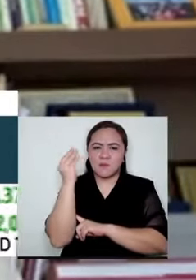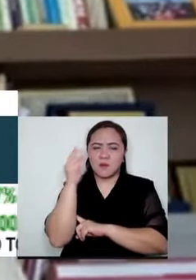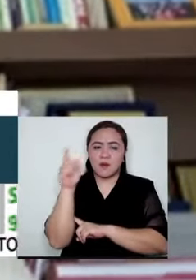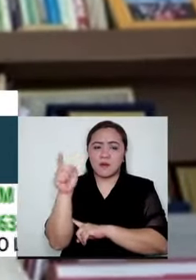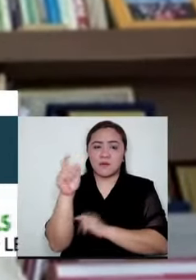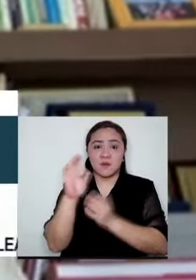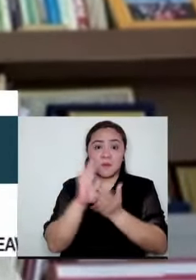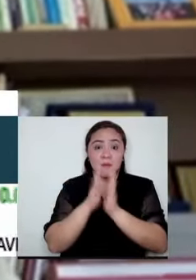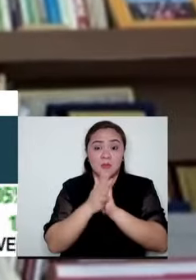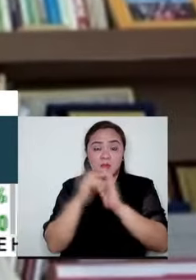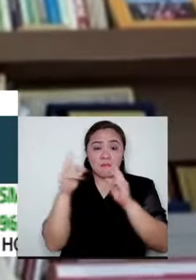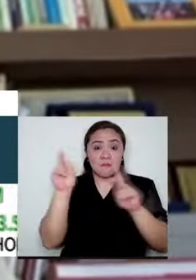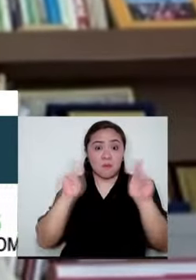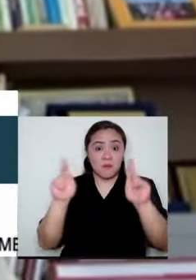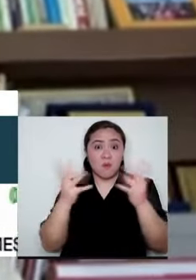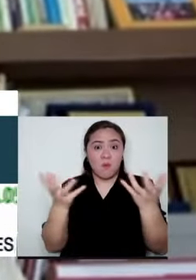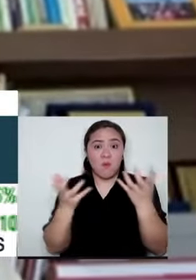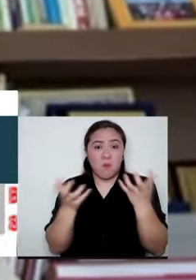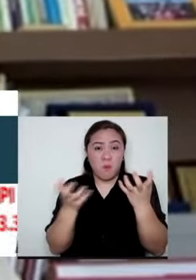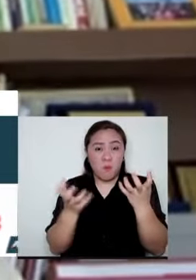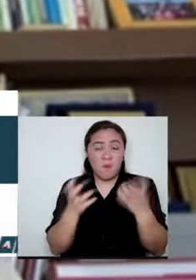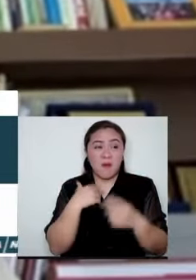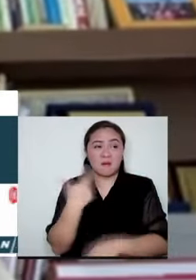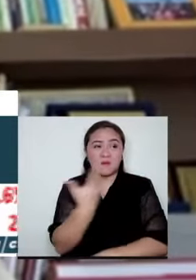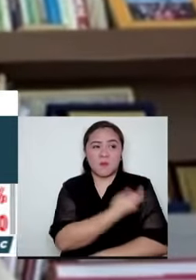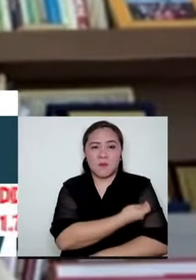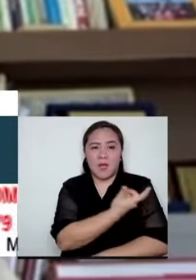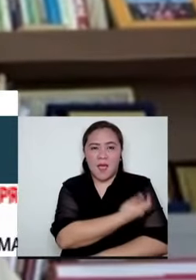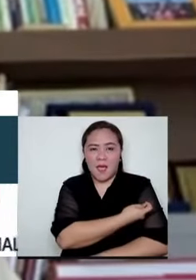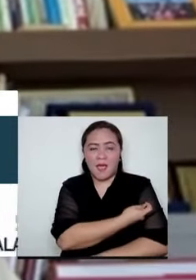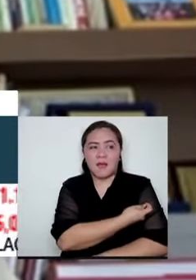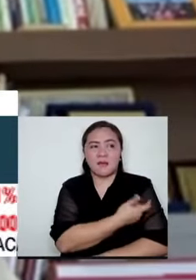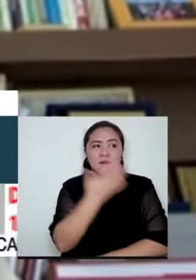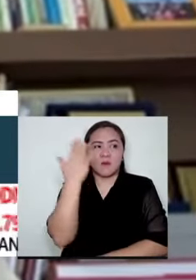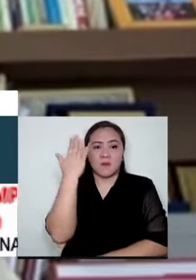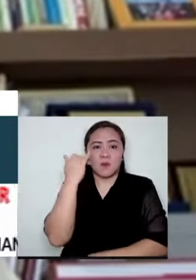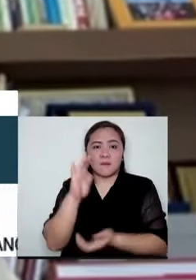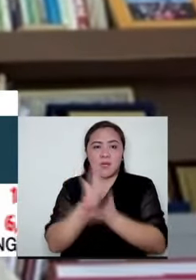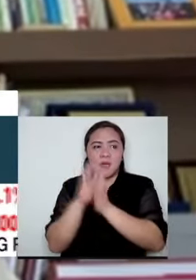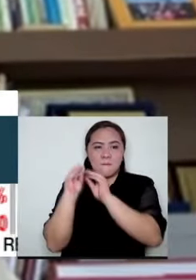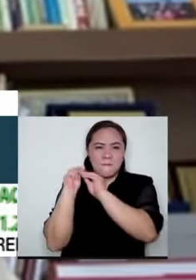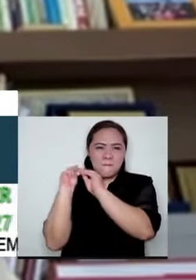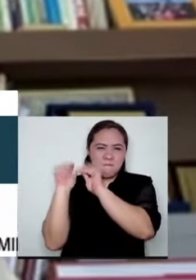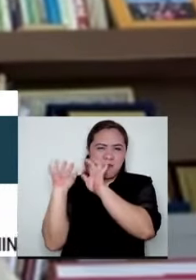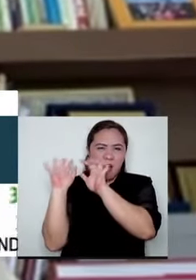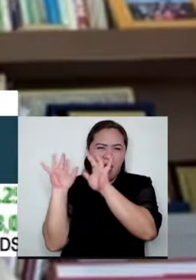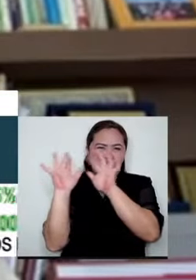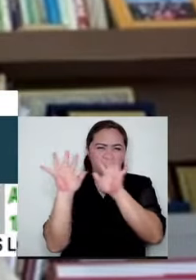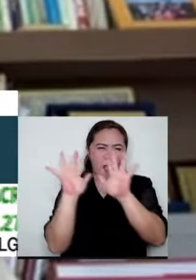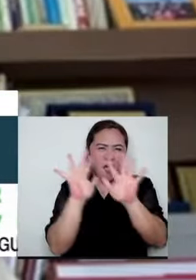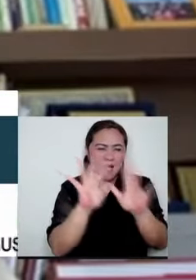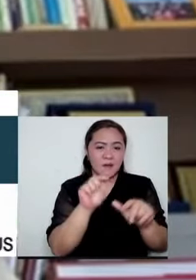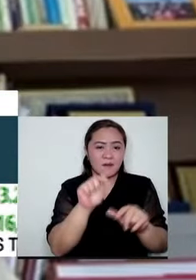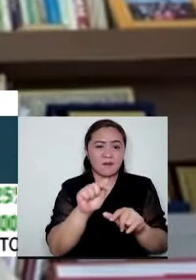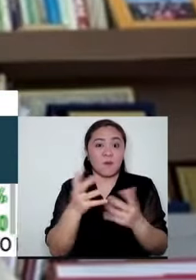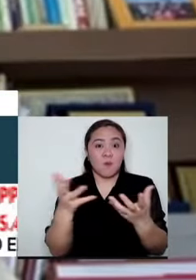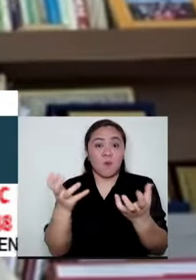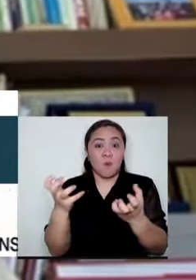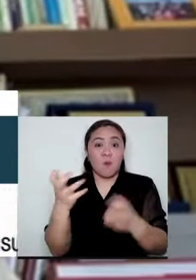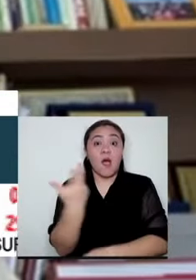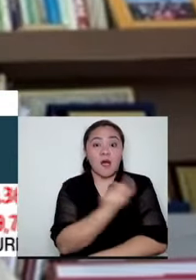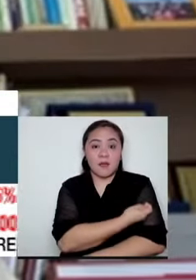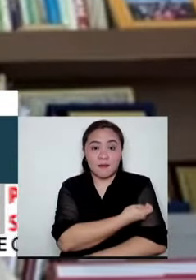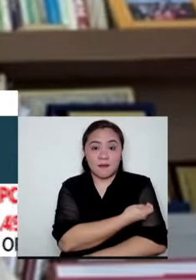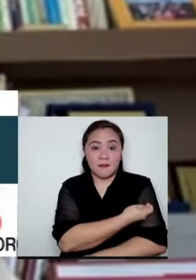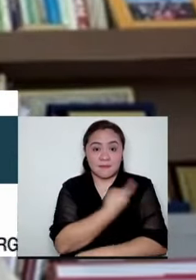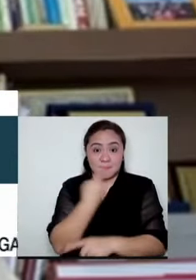now hesitancy with the influx of But that crowd surge, I think it just shows that they want to get jab first